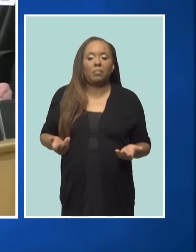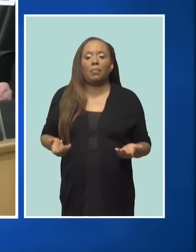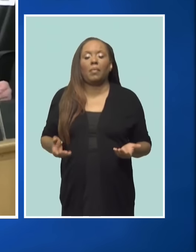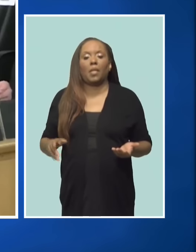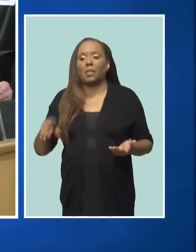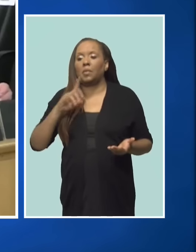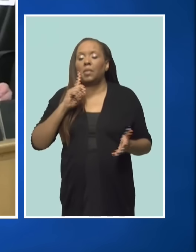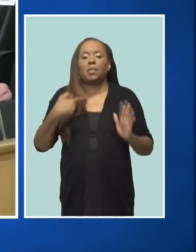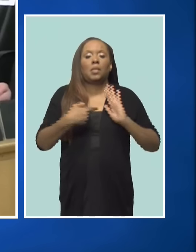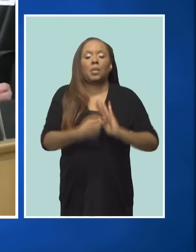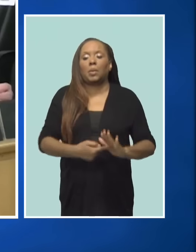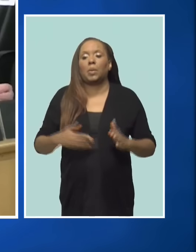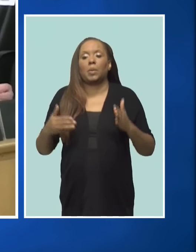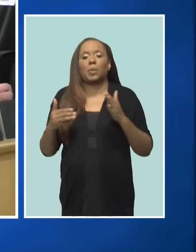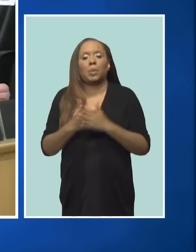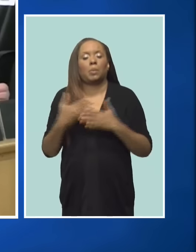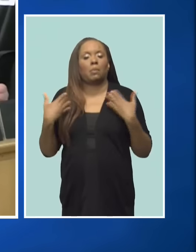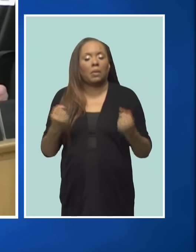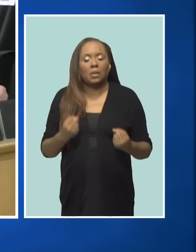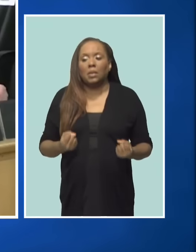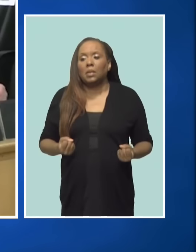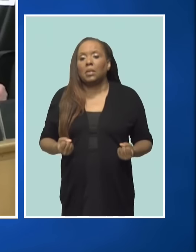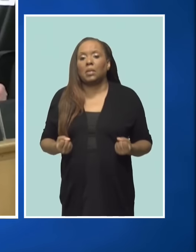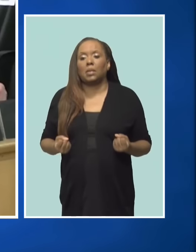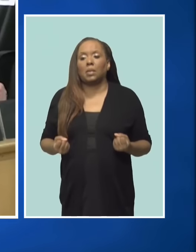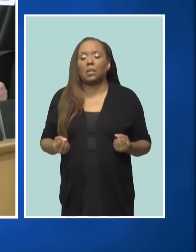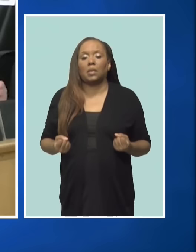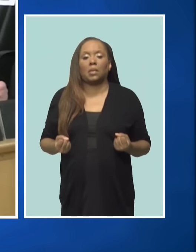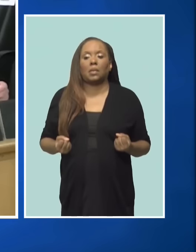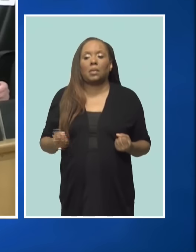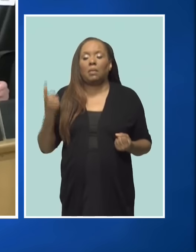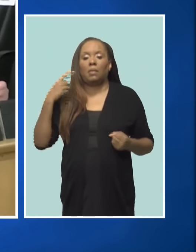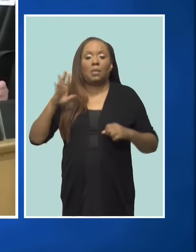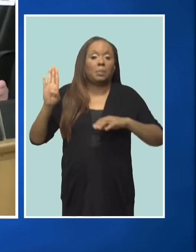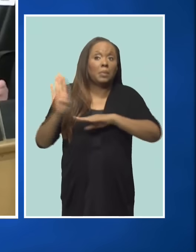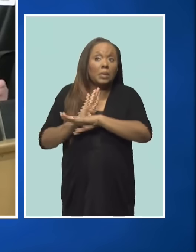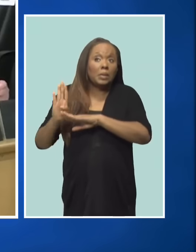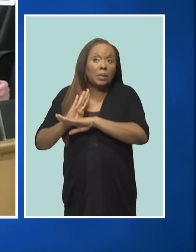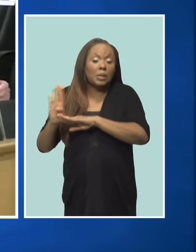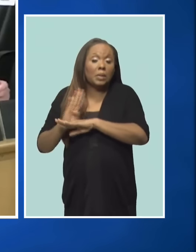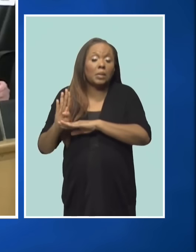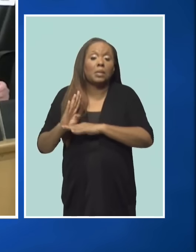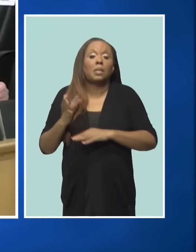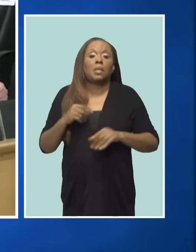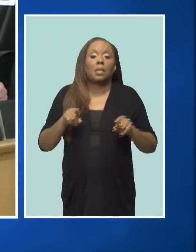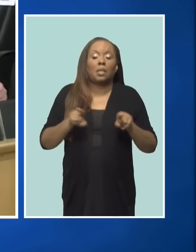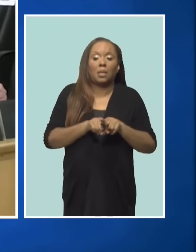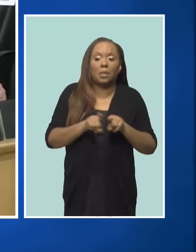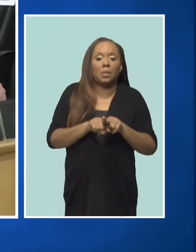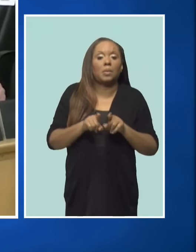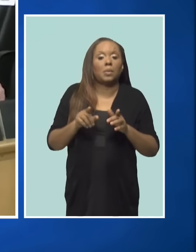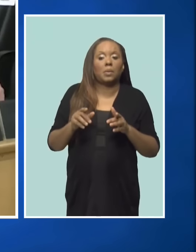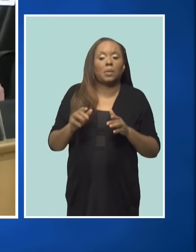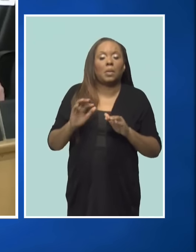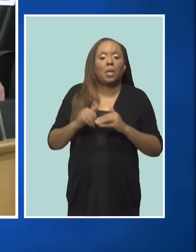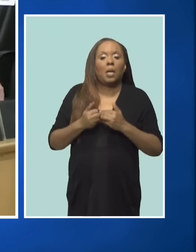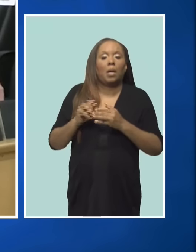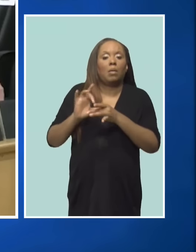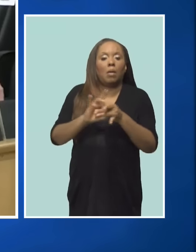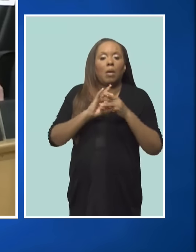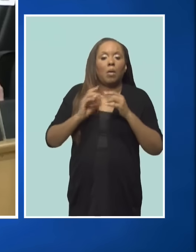of confidence, both for business as well as investor confidence in relation to